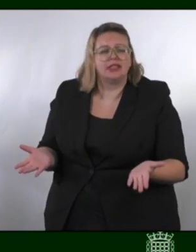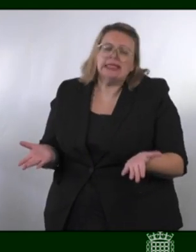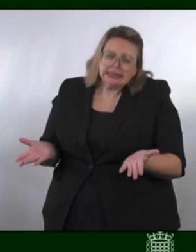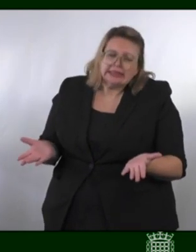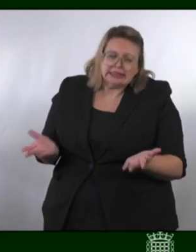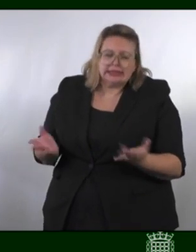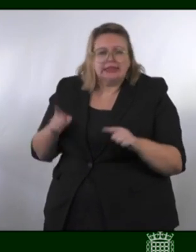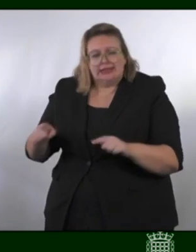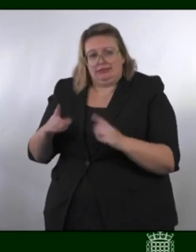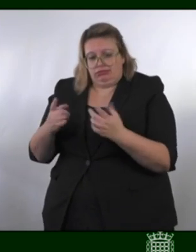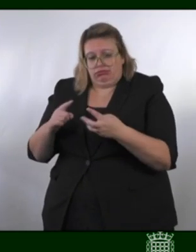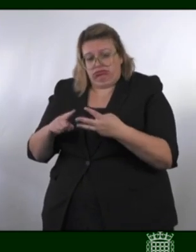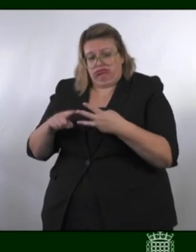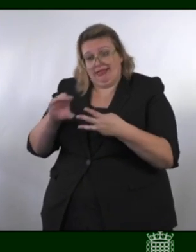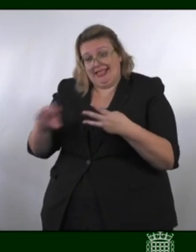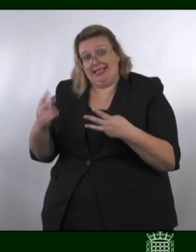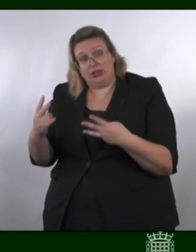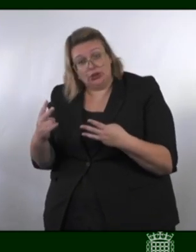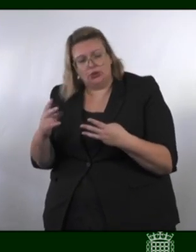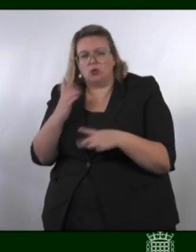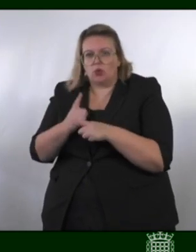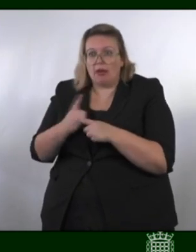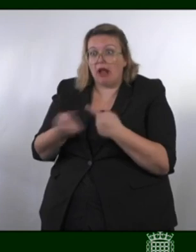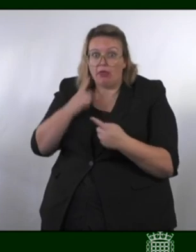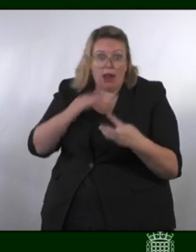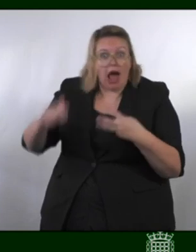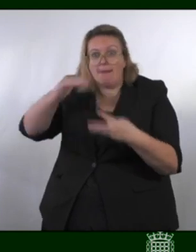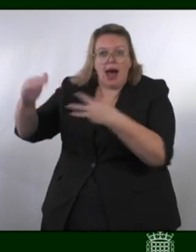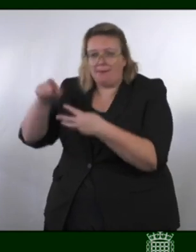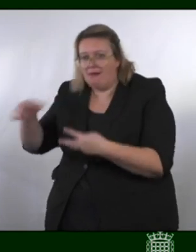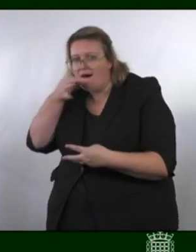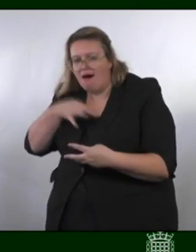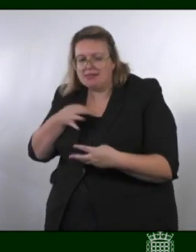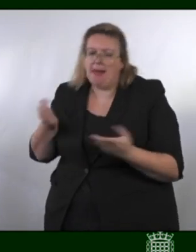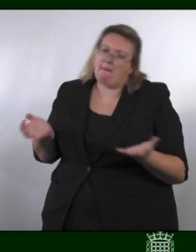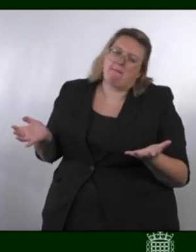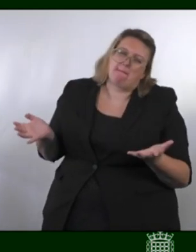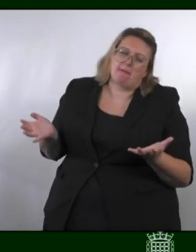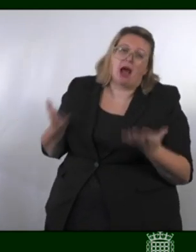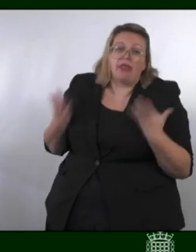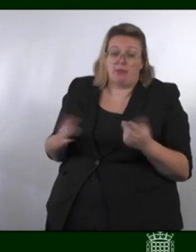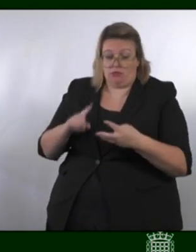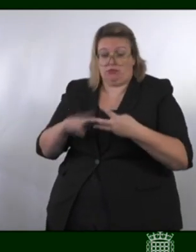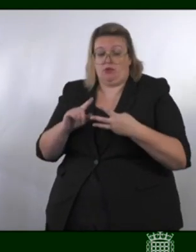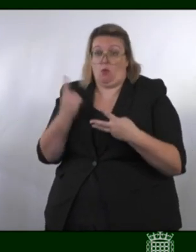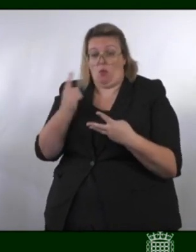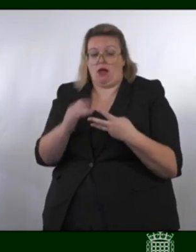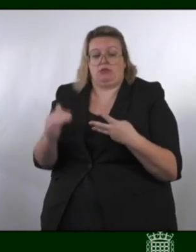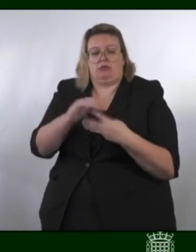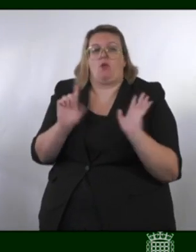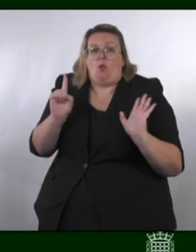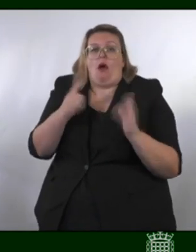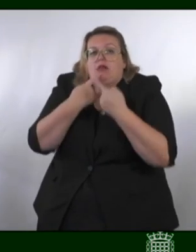other Tier 2 areas or neighbouring Tier 2 areas, it is only at this point this announcement that we are planning to make. This is the